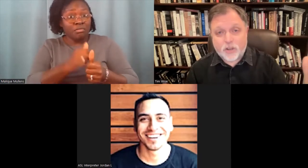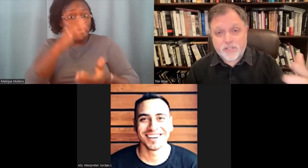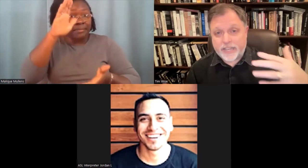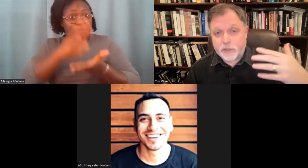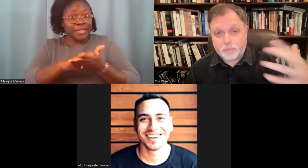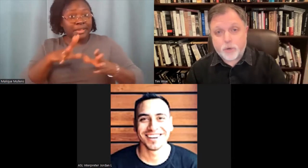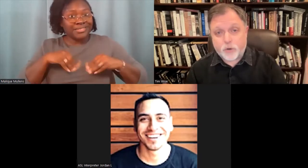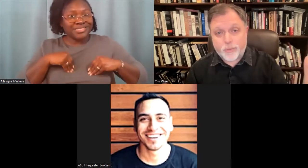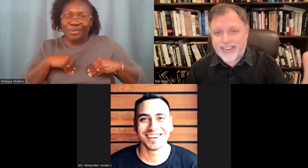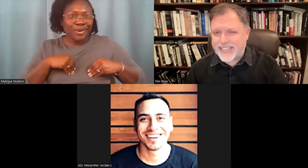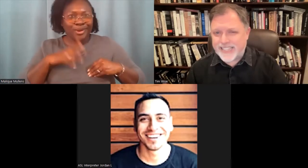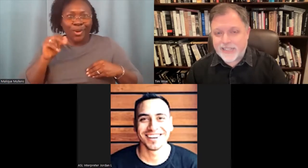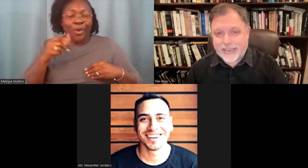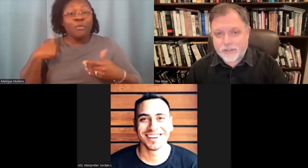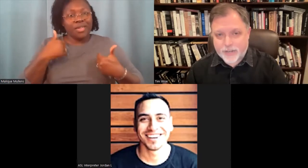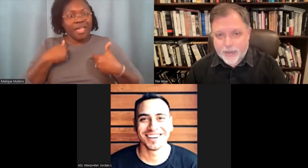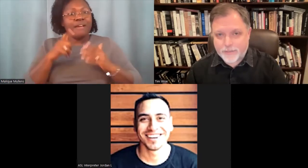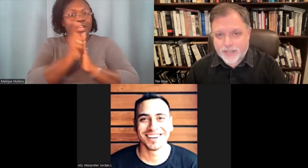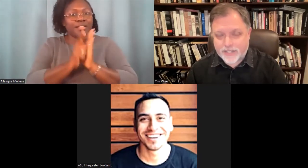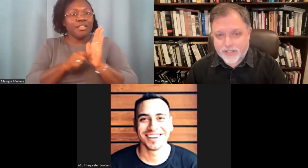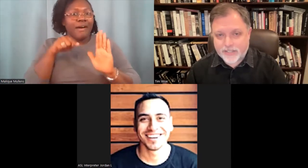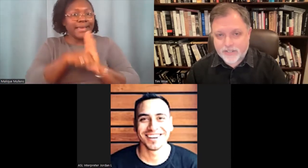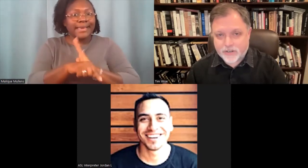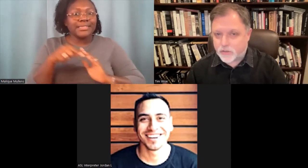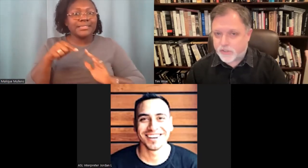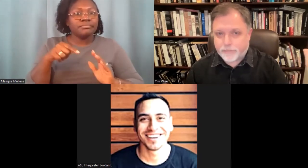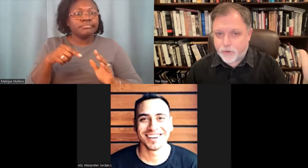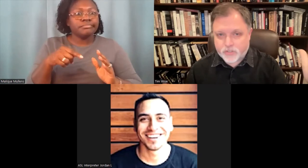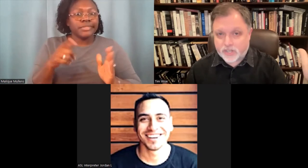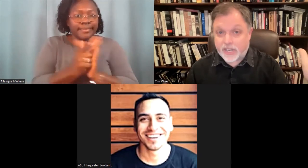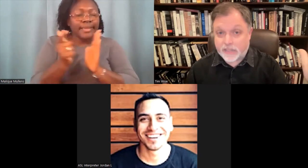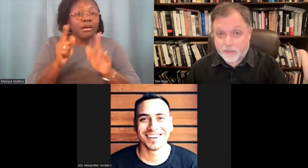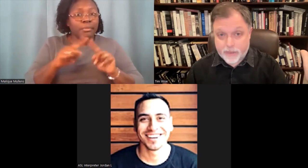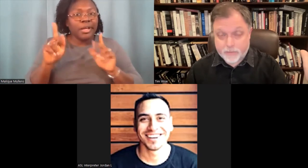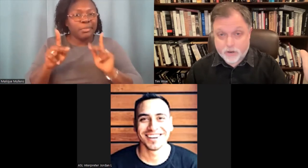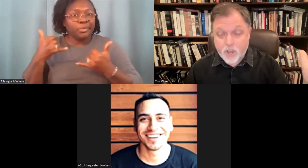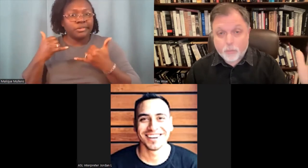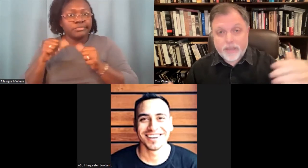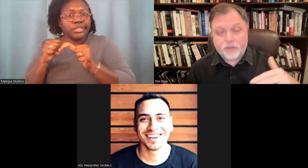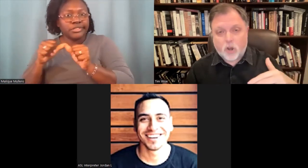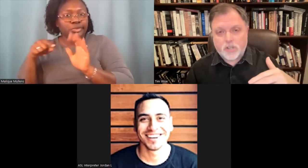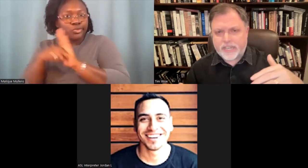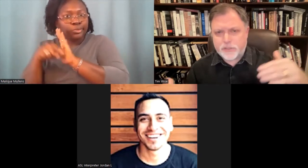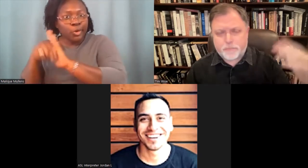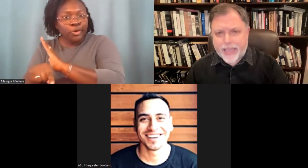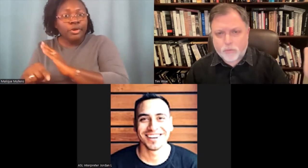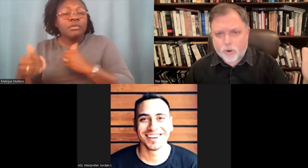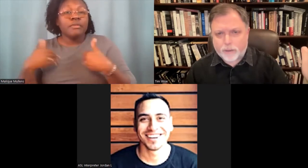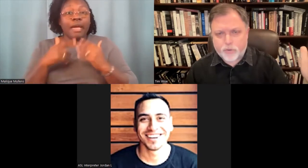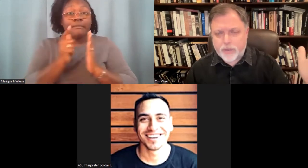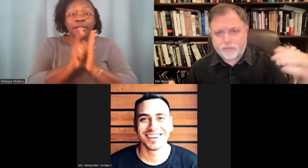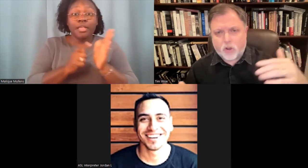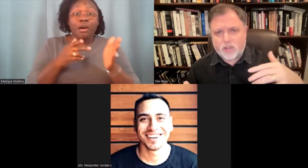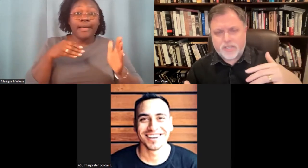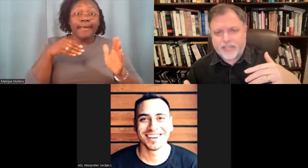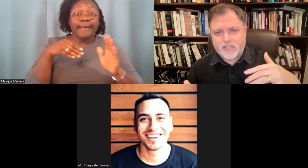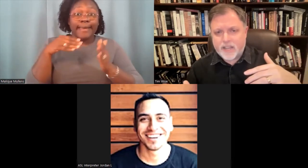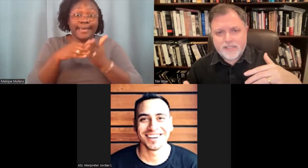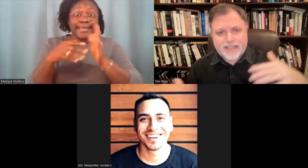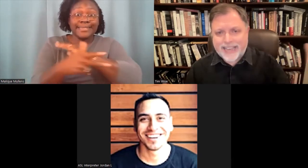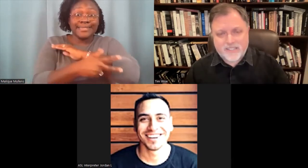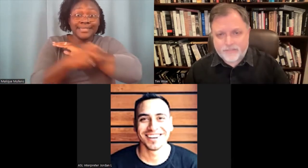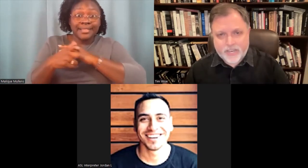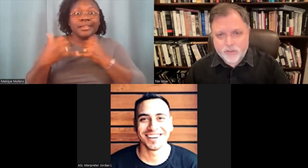We have laws against murder. We had 18,000 homicides last year. So some folks didn't get the memo. We have laws against bank robbery. We have laws